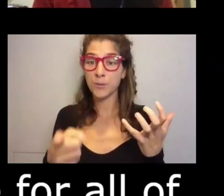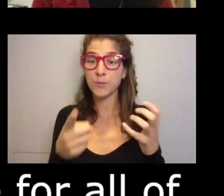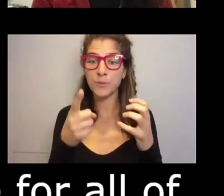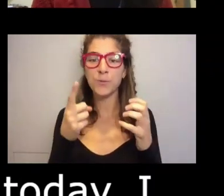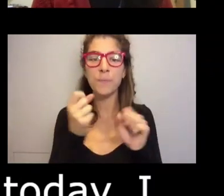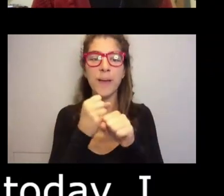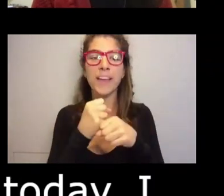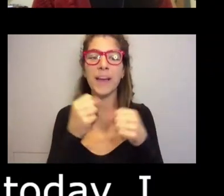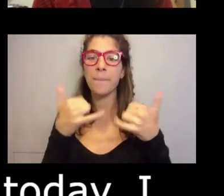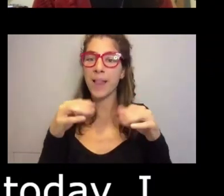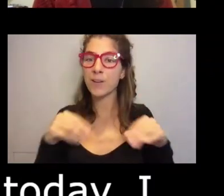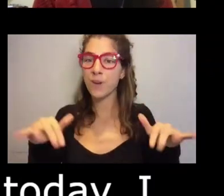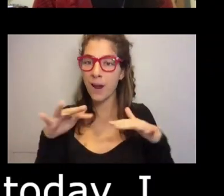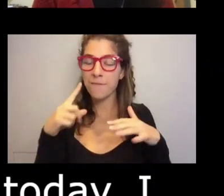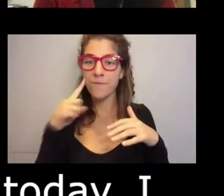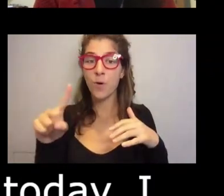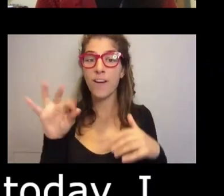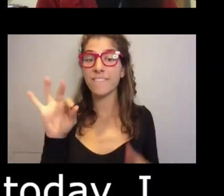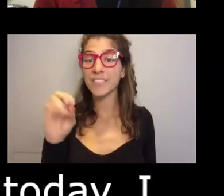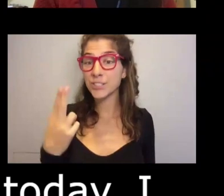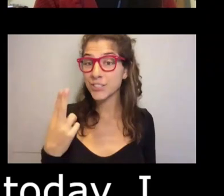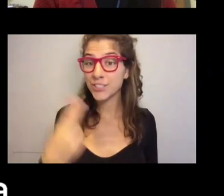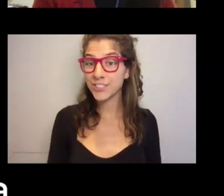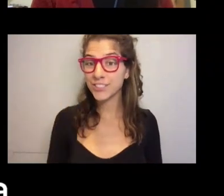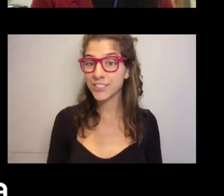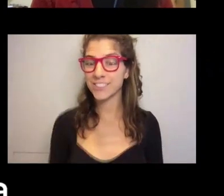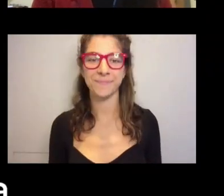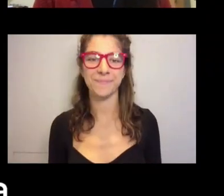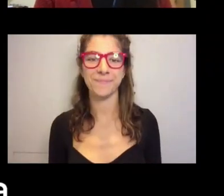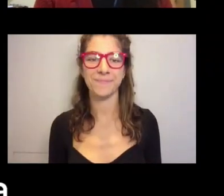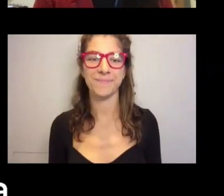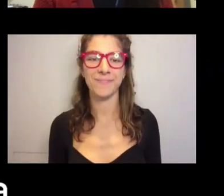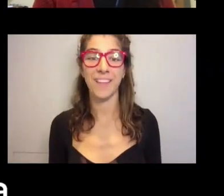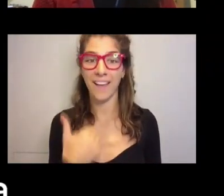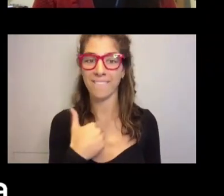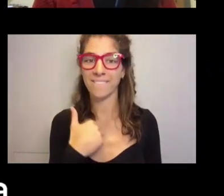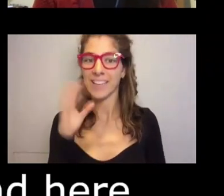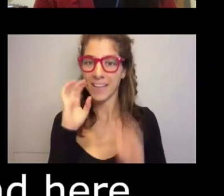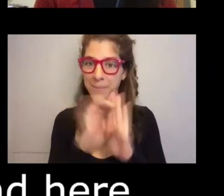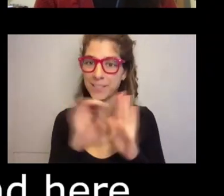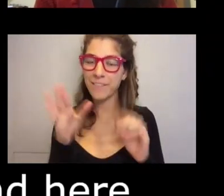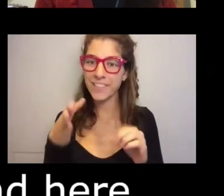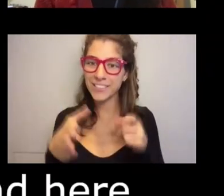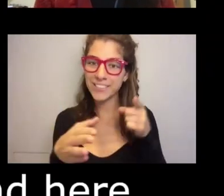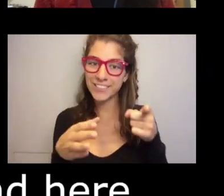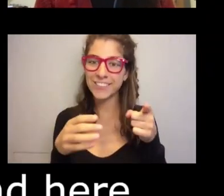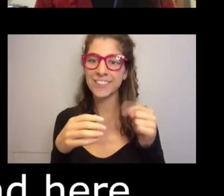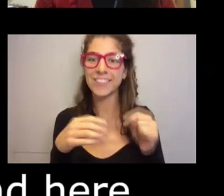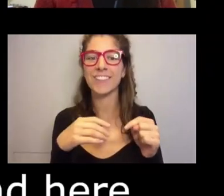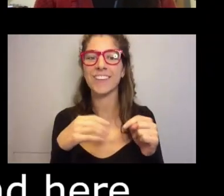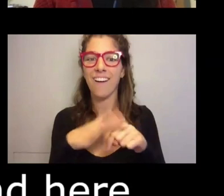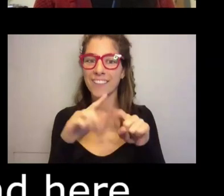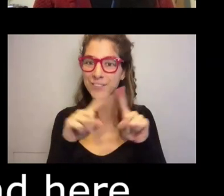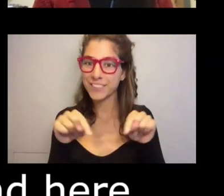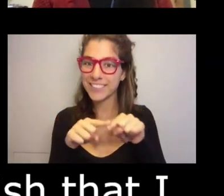a playground for a fish. And here we have an image of a fish that I made on the